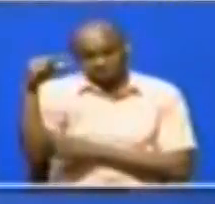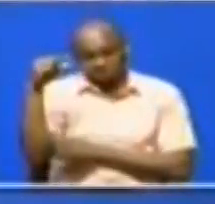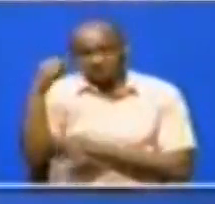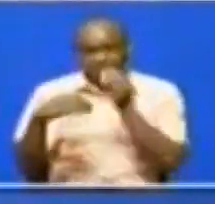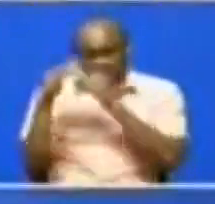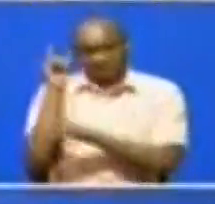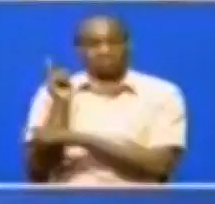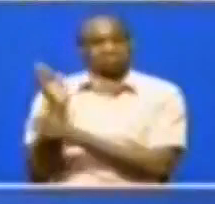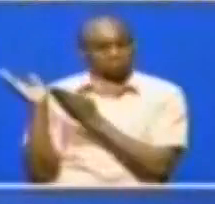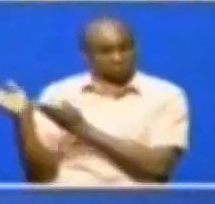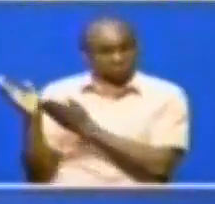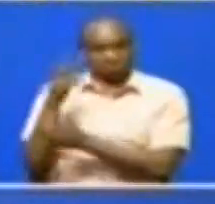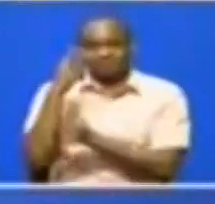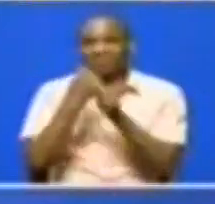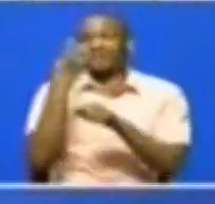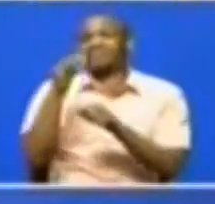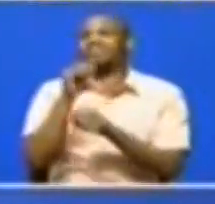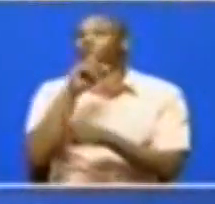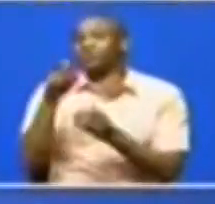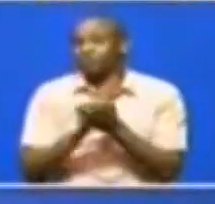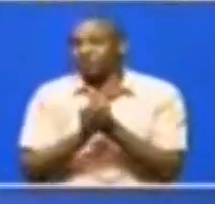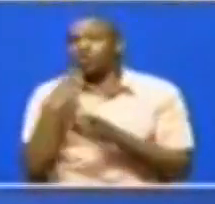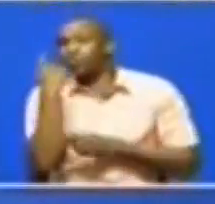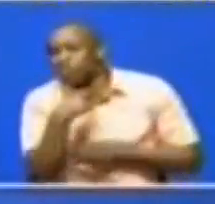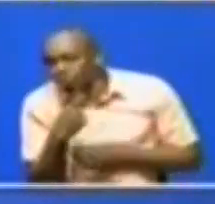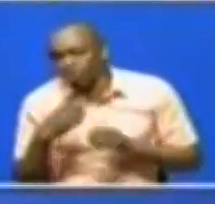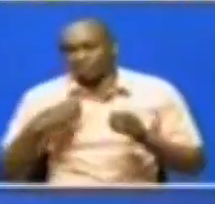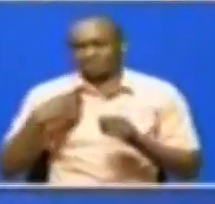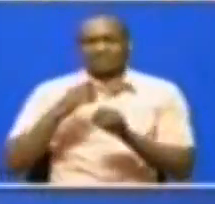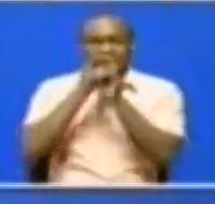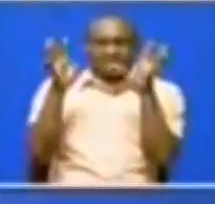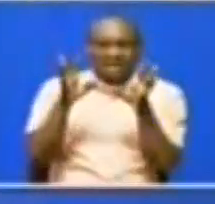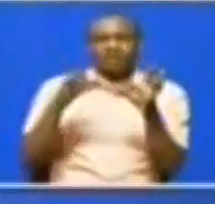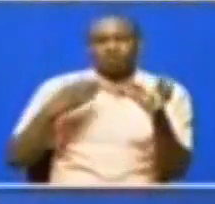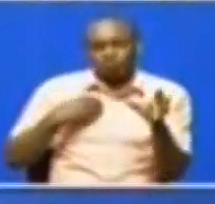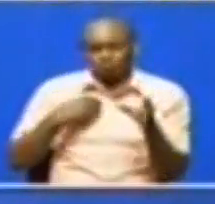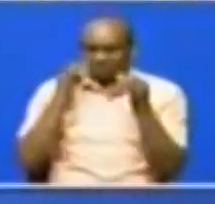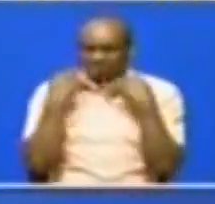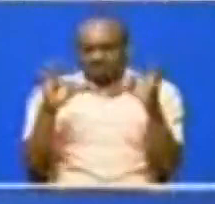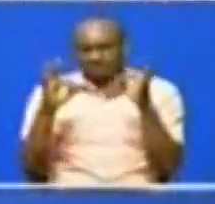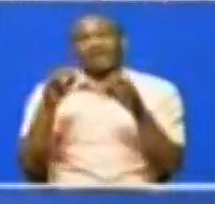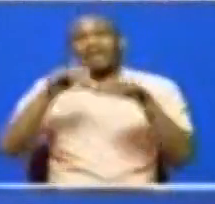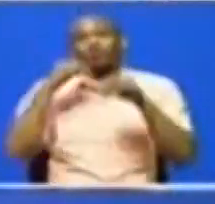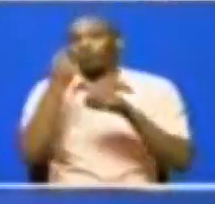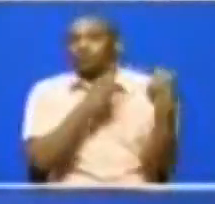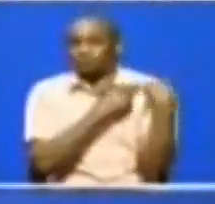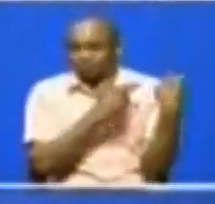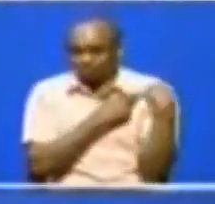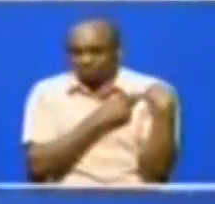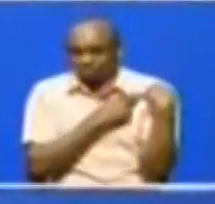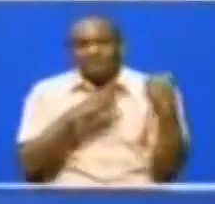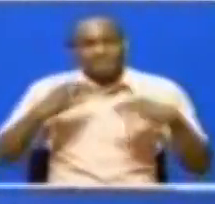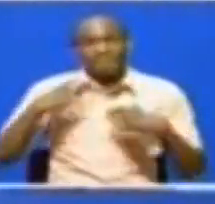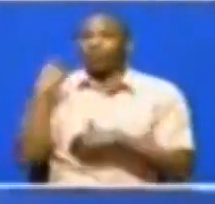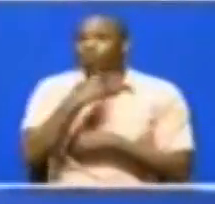Professor Githu Muigai in 2013 on who should be cleared to run in fresh elections. It is everyone